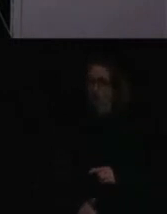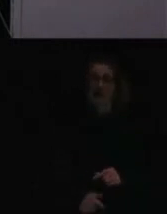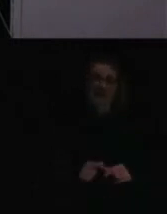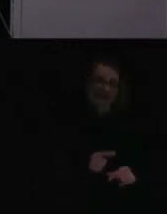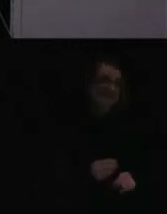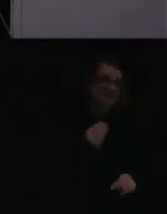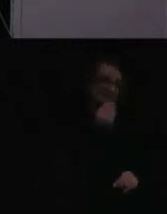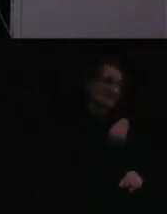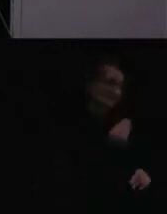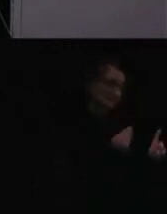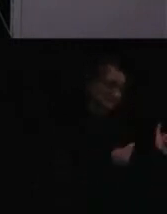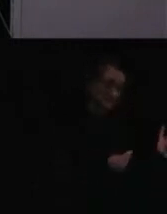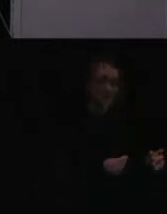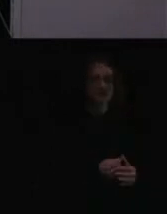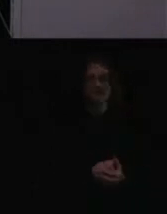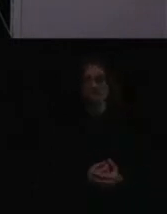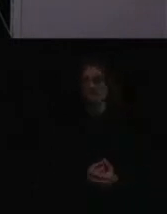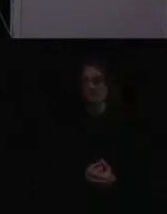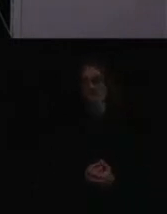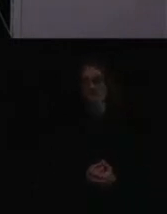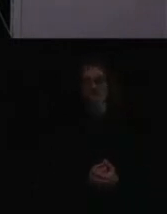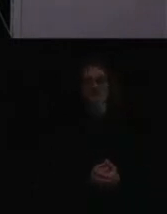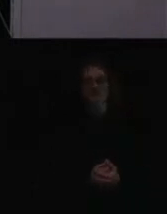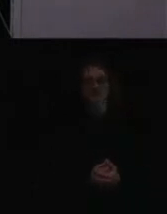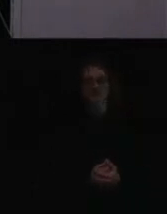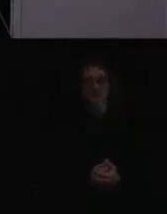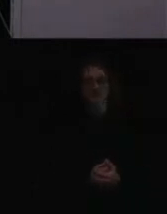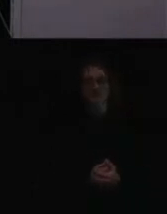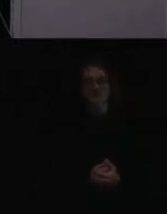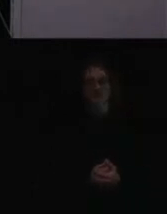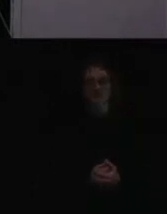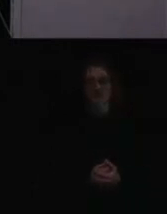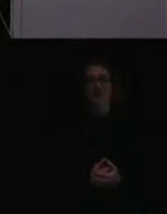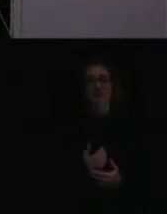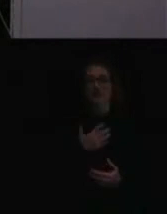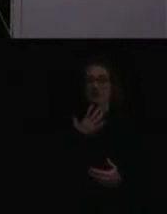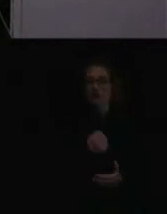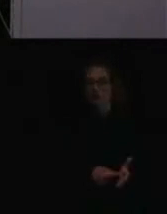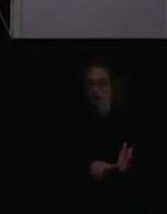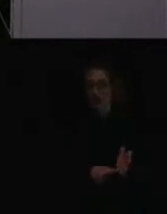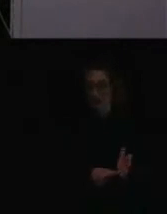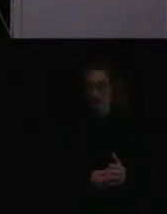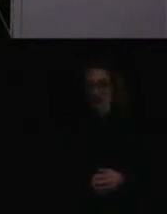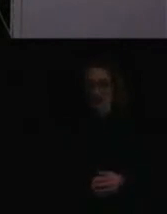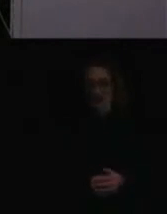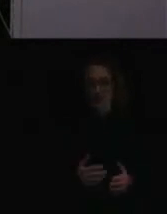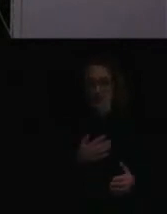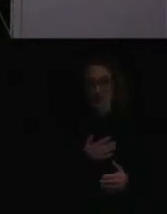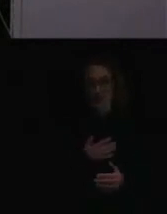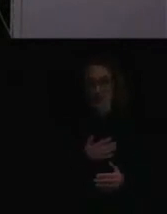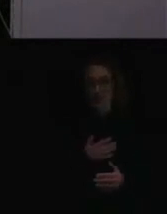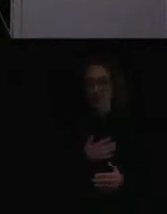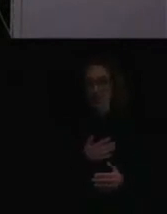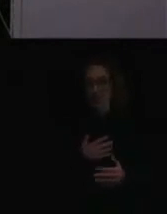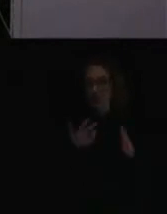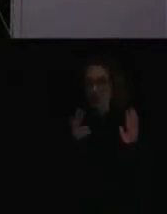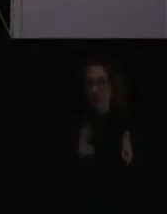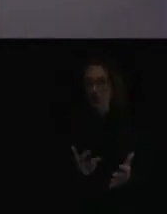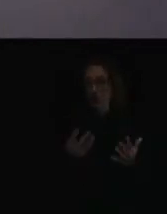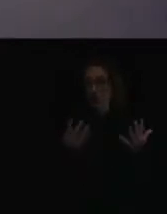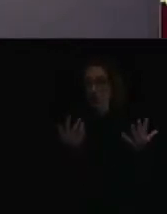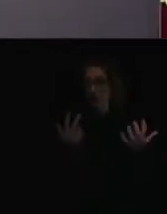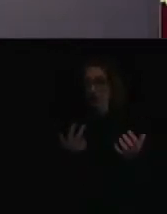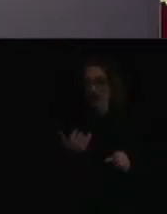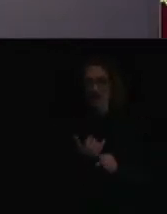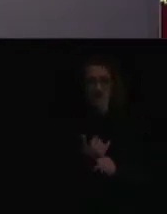Well, I'm not going to read everything in this graphic aloud, but what I want to show you is that all of our